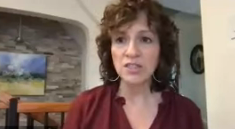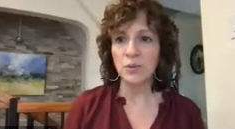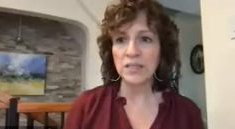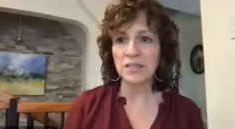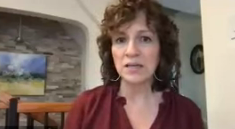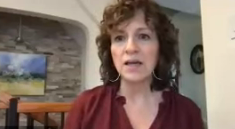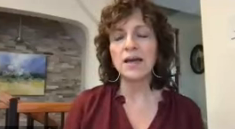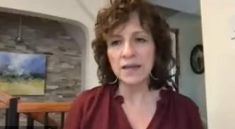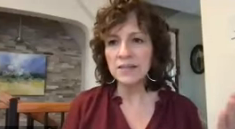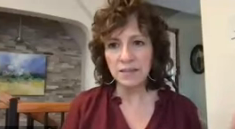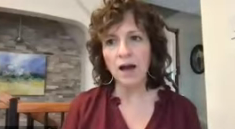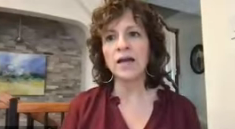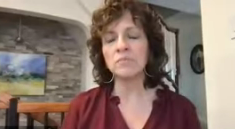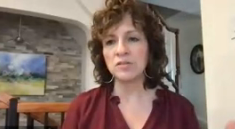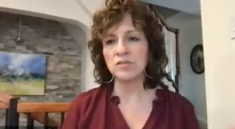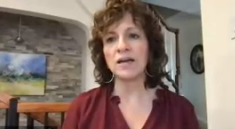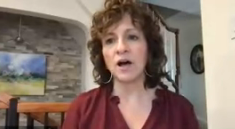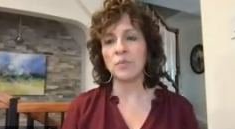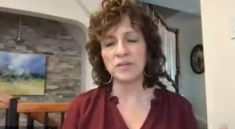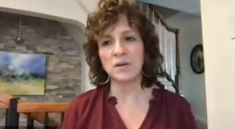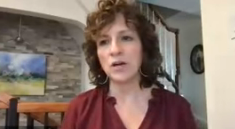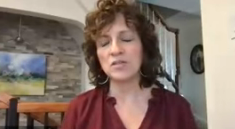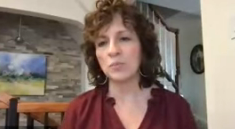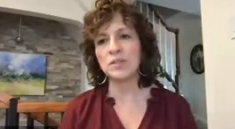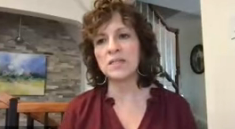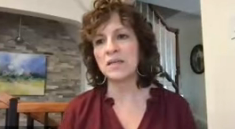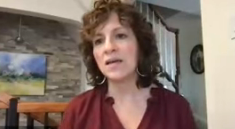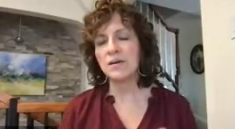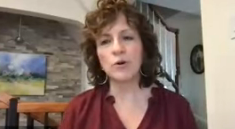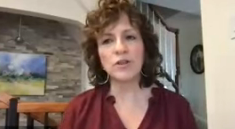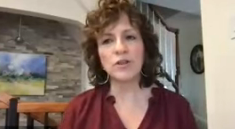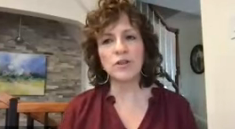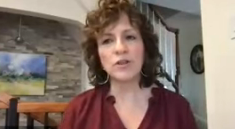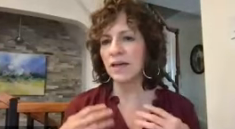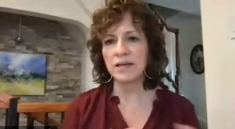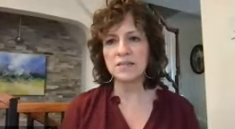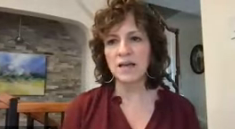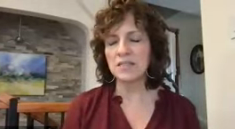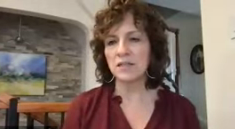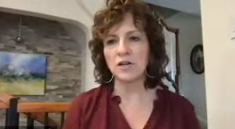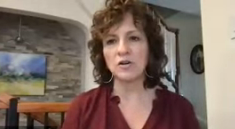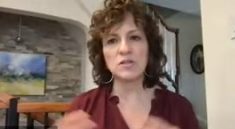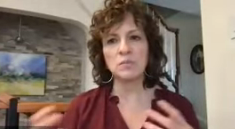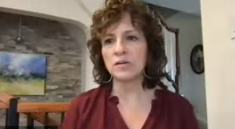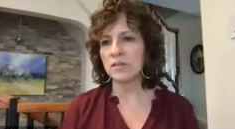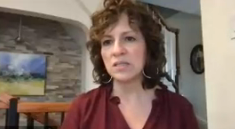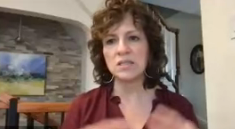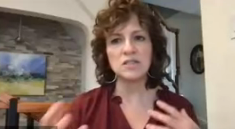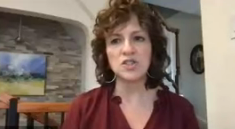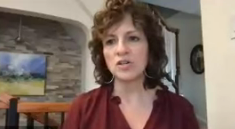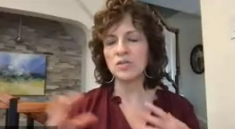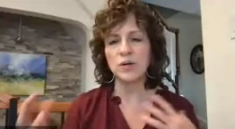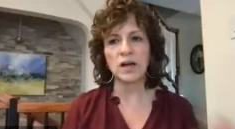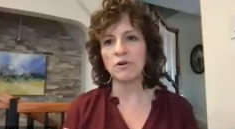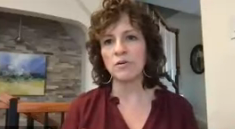negative consequences. It is time to get help in some way. So please, whether it's getting assessed, using medical